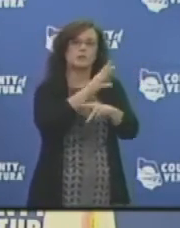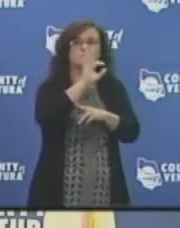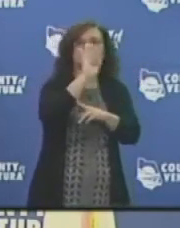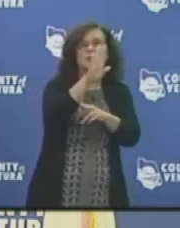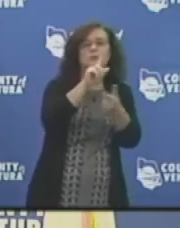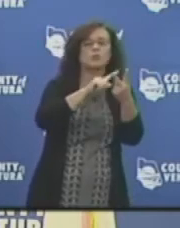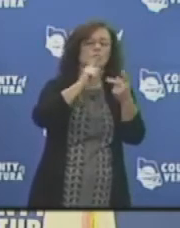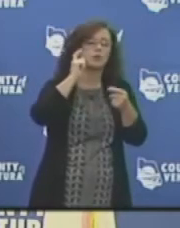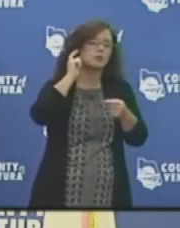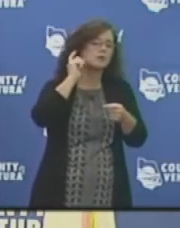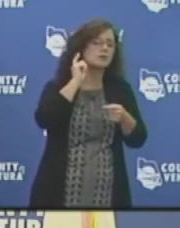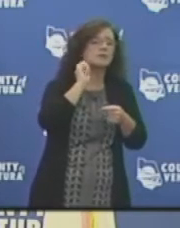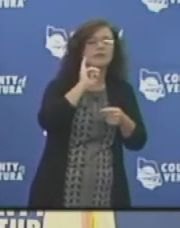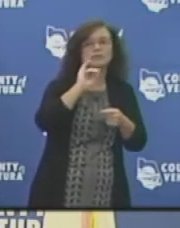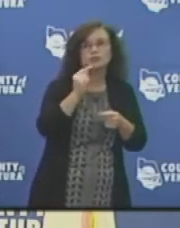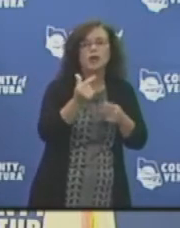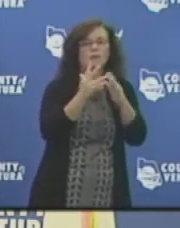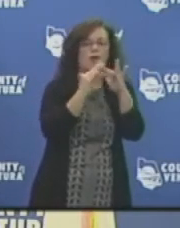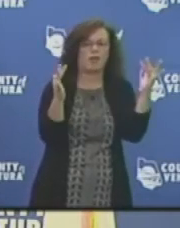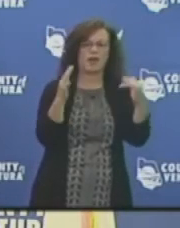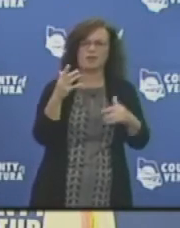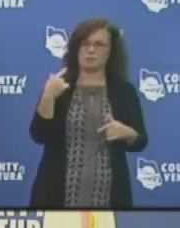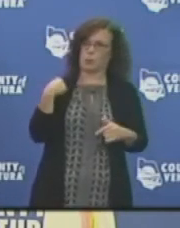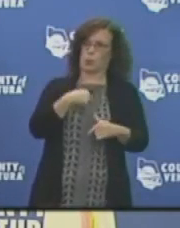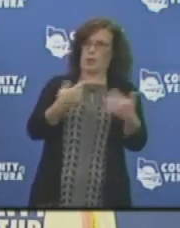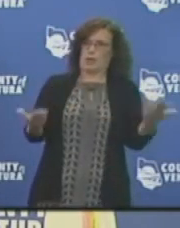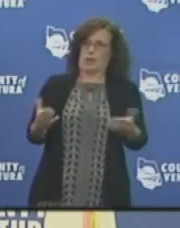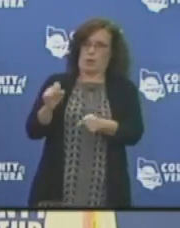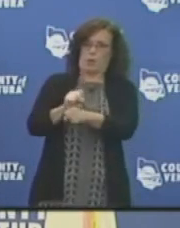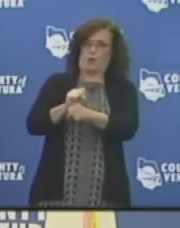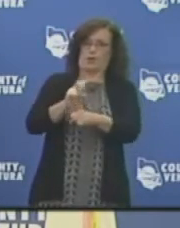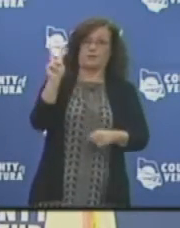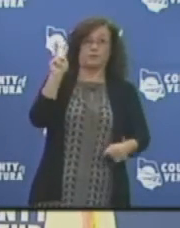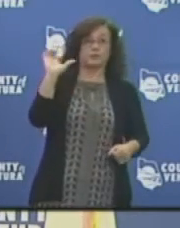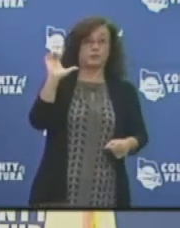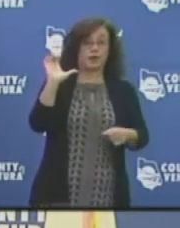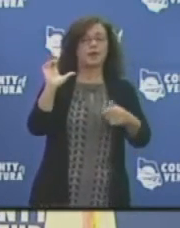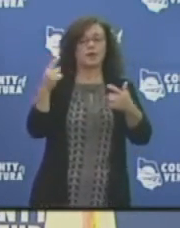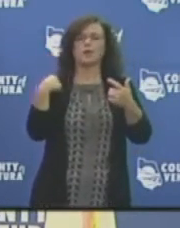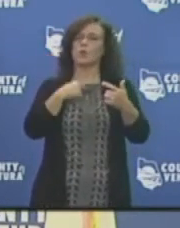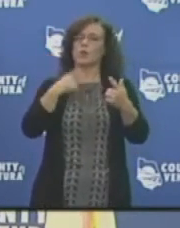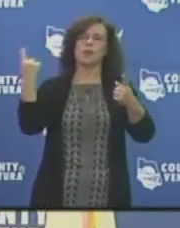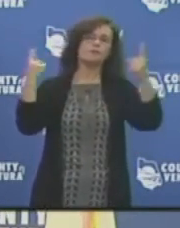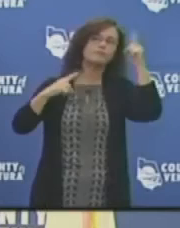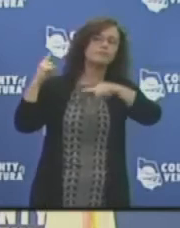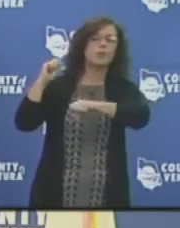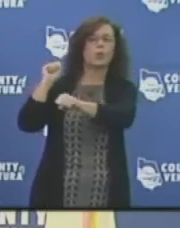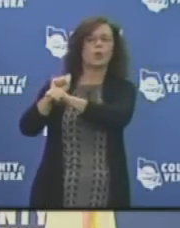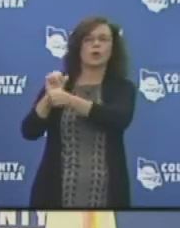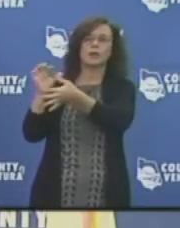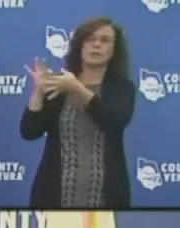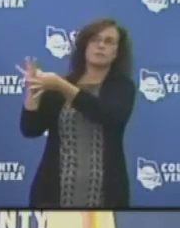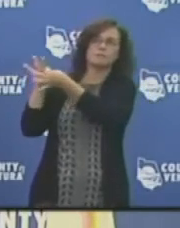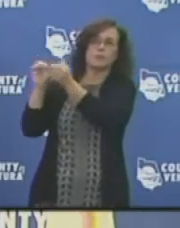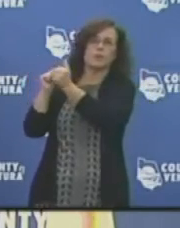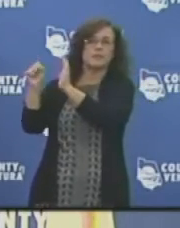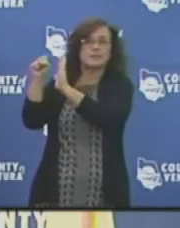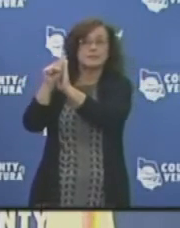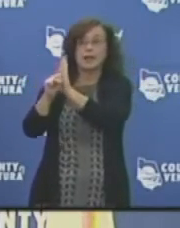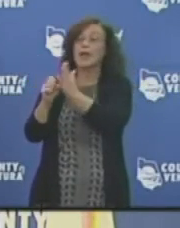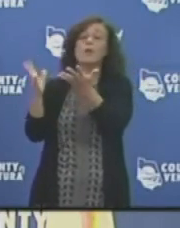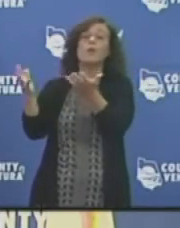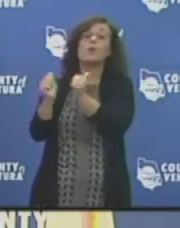County officials and our staff are working diligently with the state to ensure we stay open.